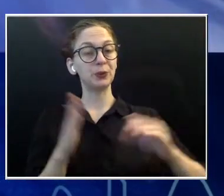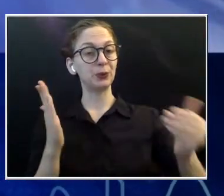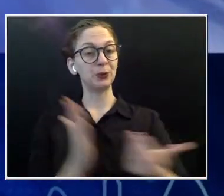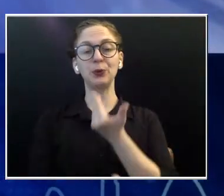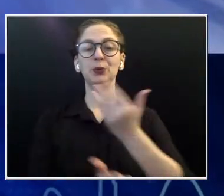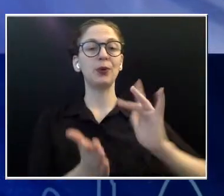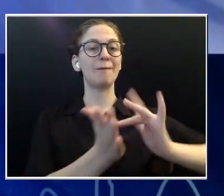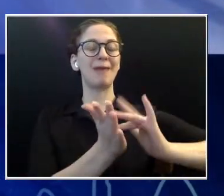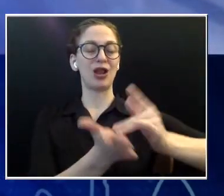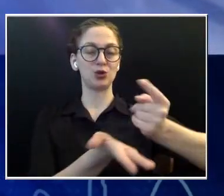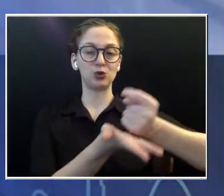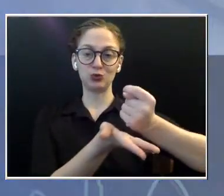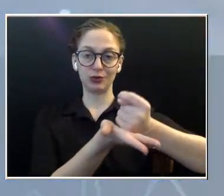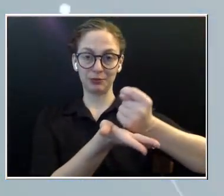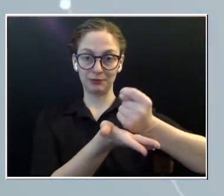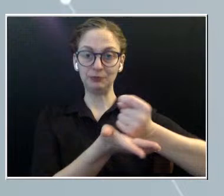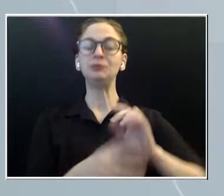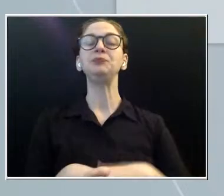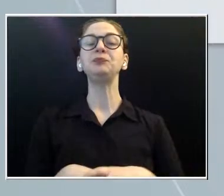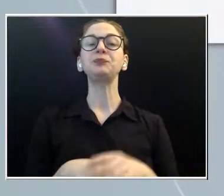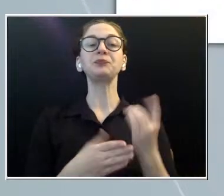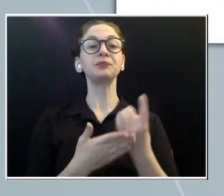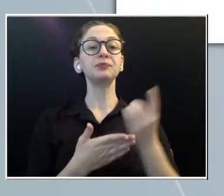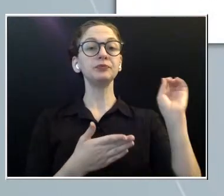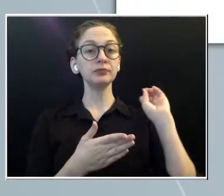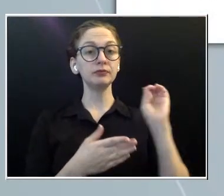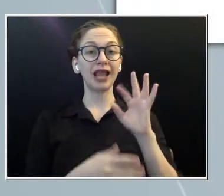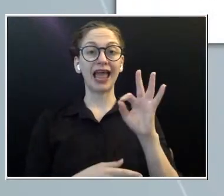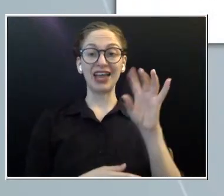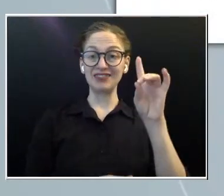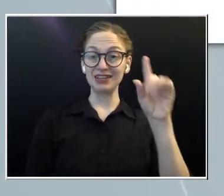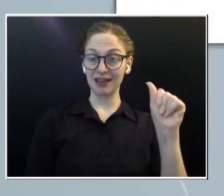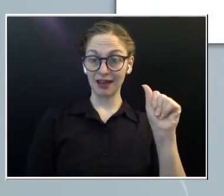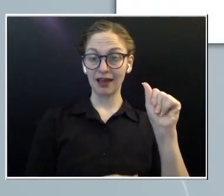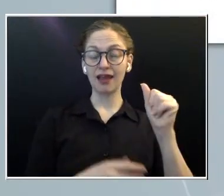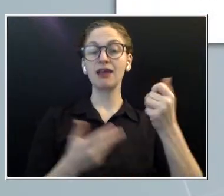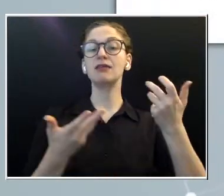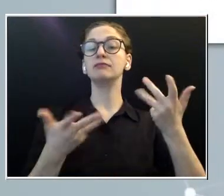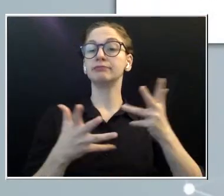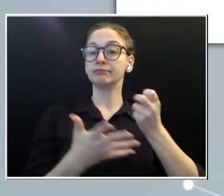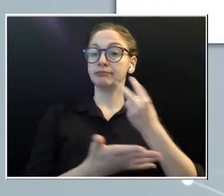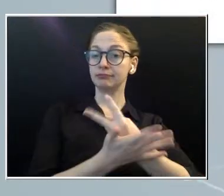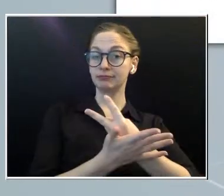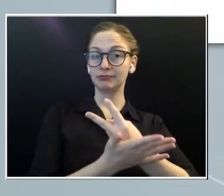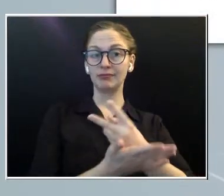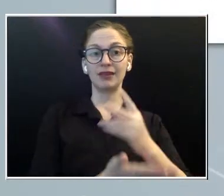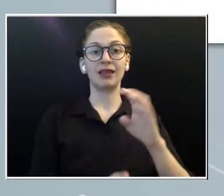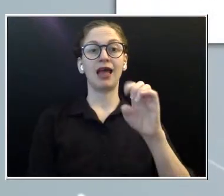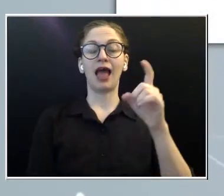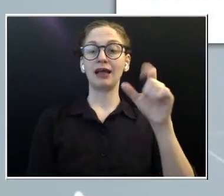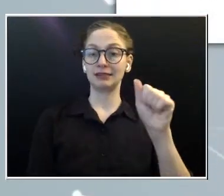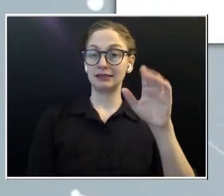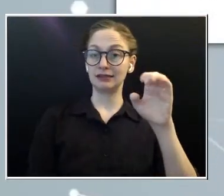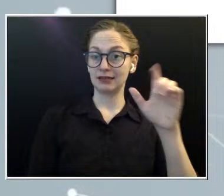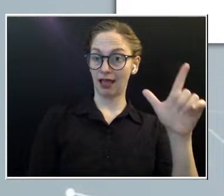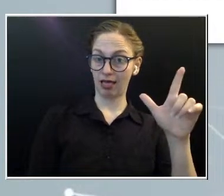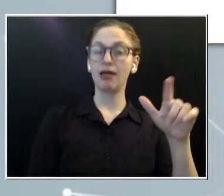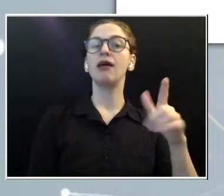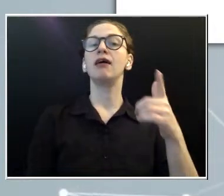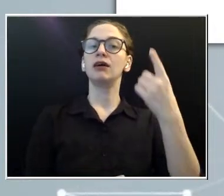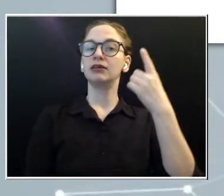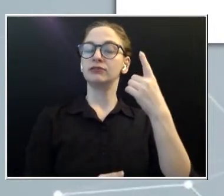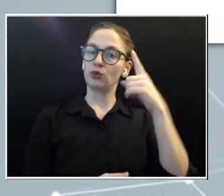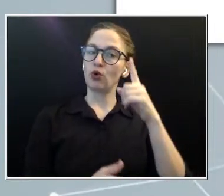Last week, the Food and Drug Administration approved Exa-cel to treat sickle cell disease. Actually, they approved 2 drugs, so we're going to talk about that in just a